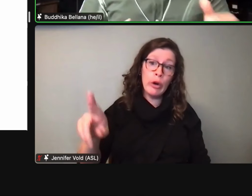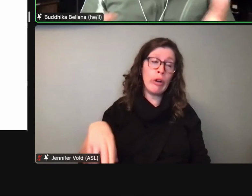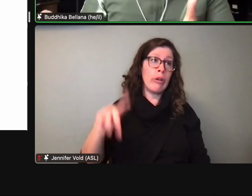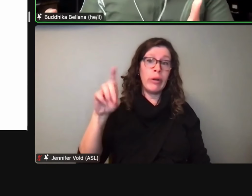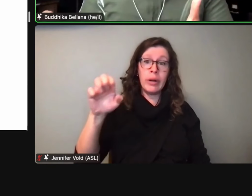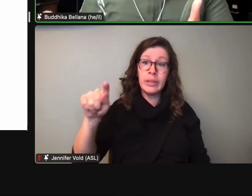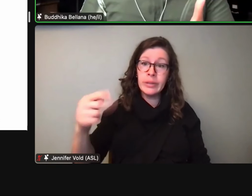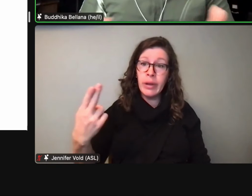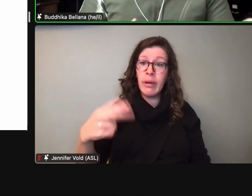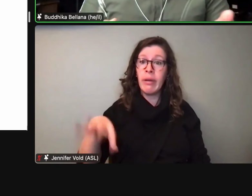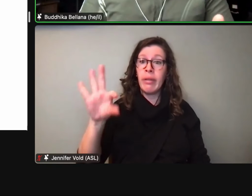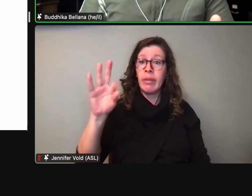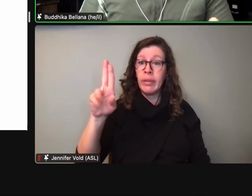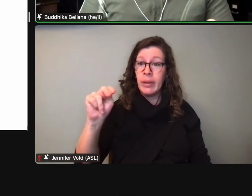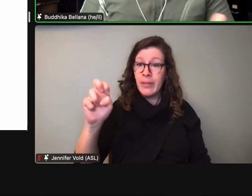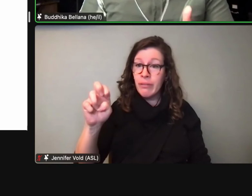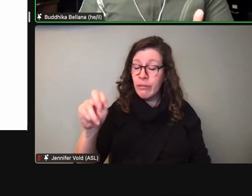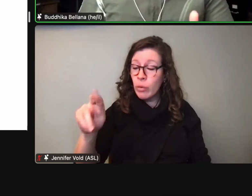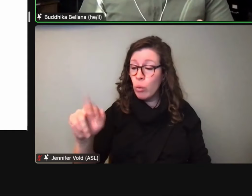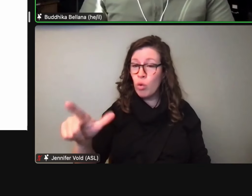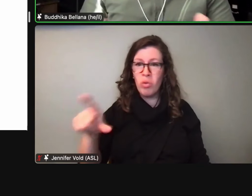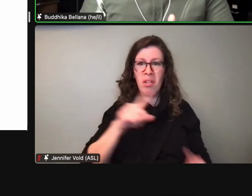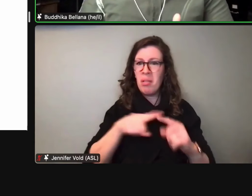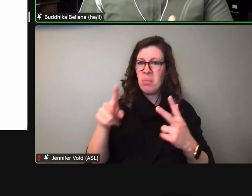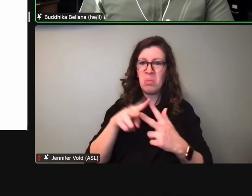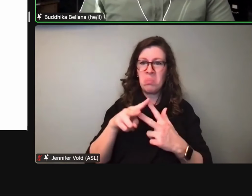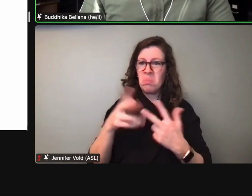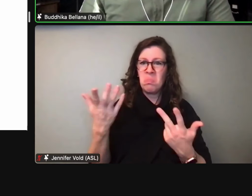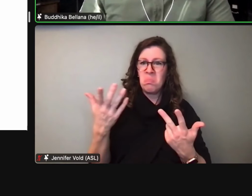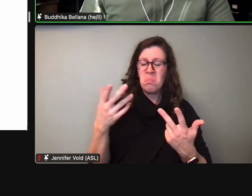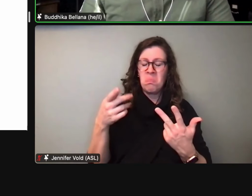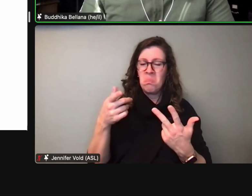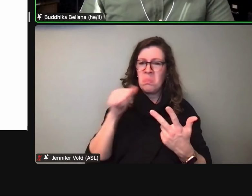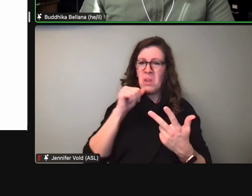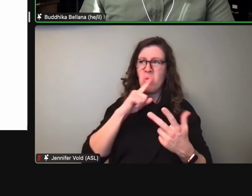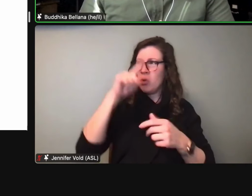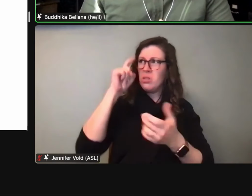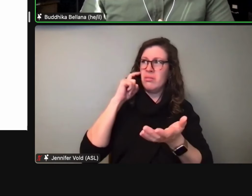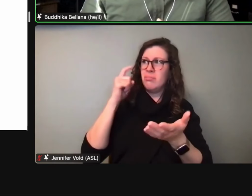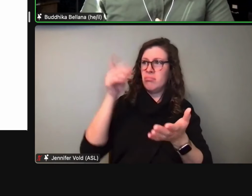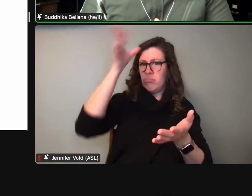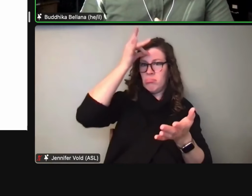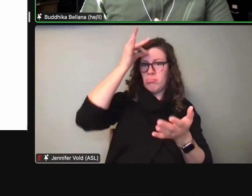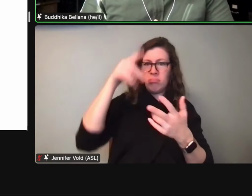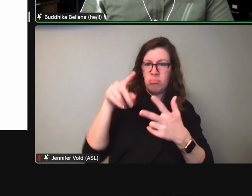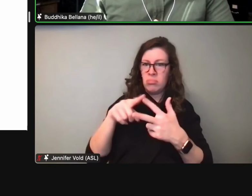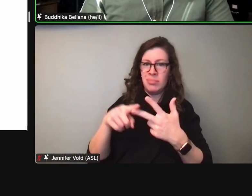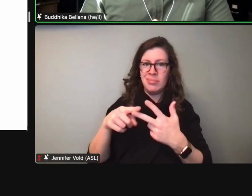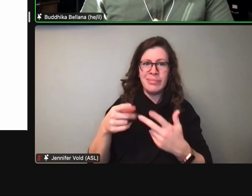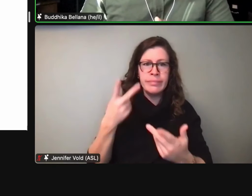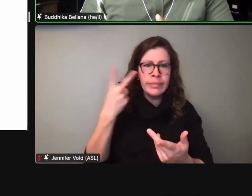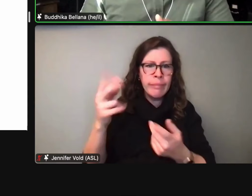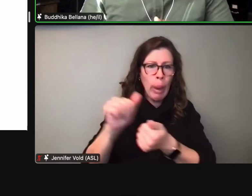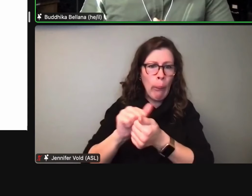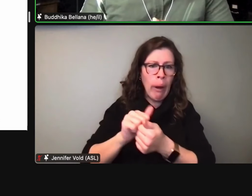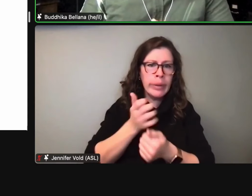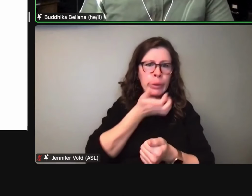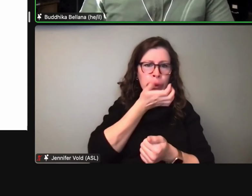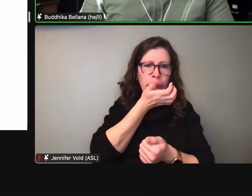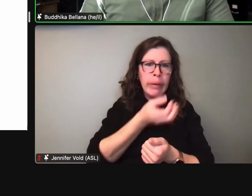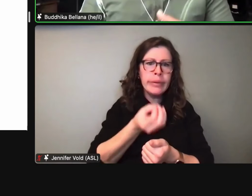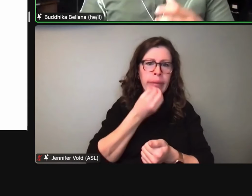words perseverating in participants' spontaneous thoughts after reading the story whatsoever. Instead, you see words that are like wash, grass, food, and